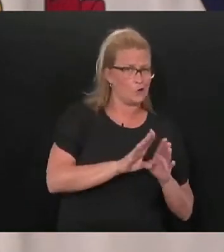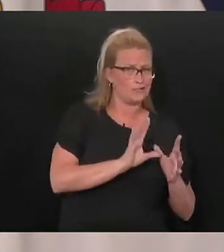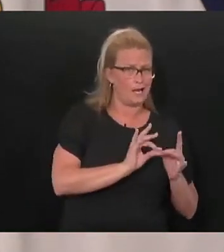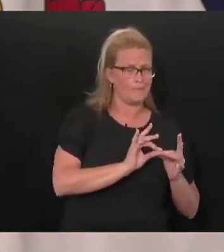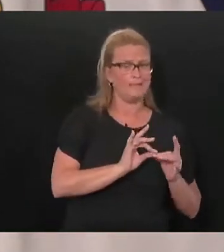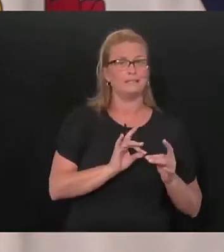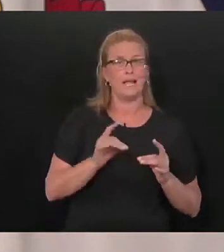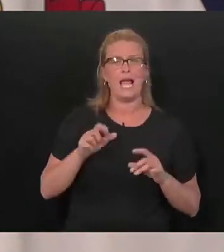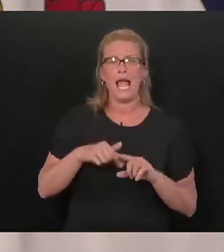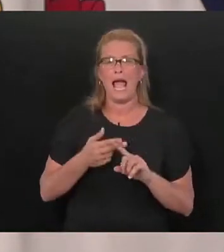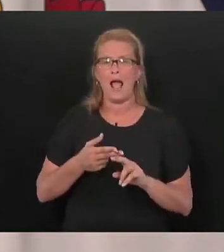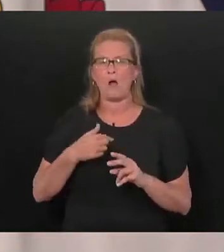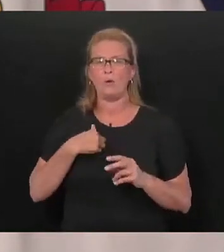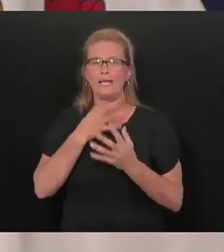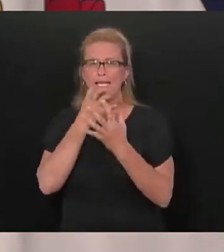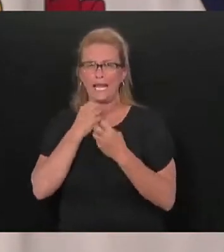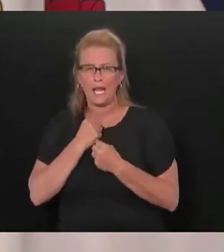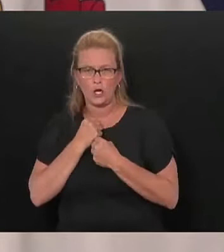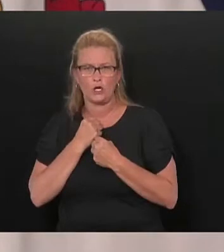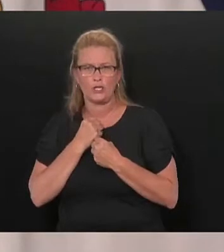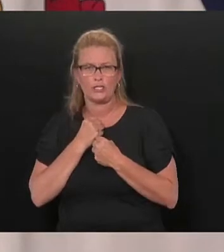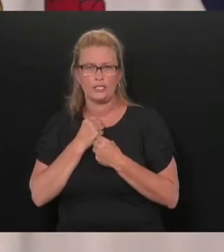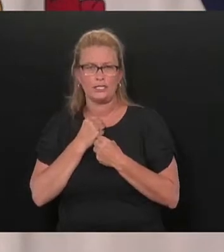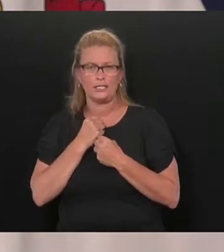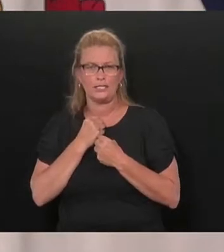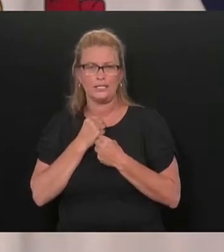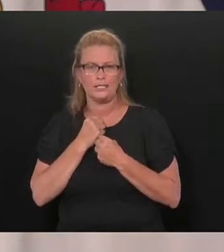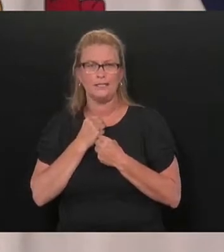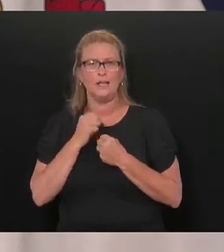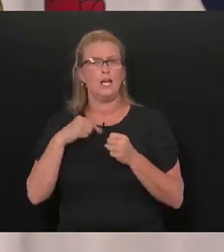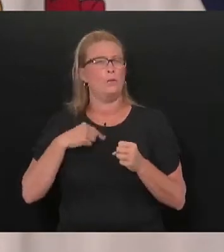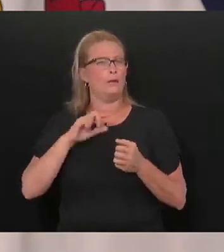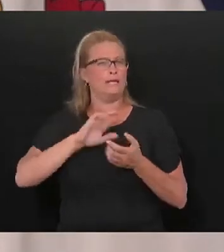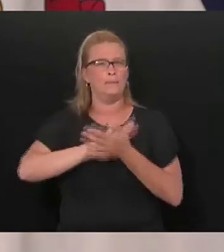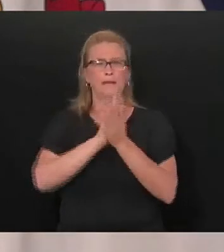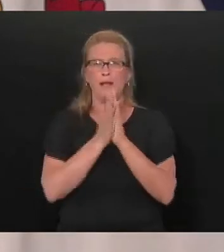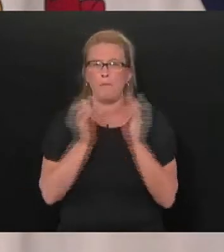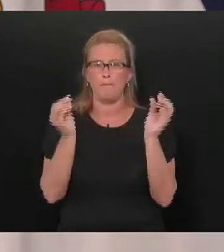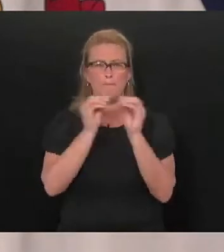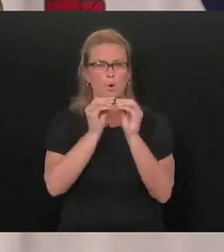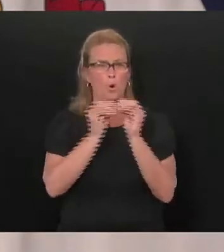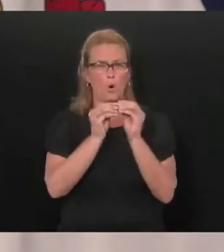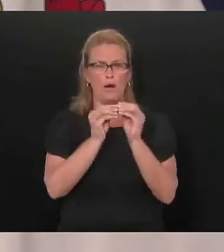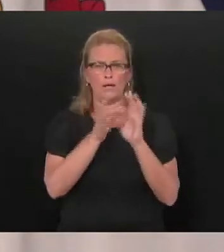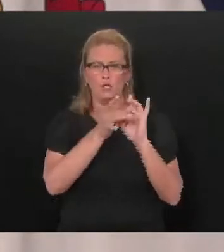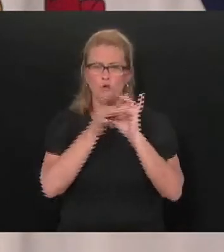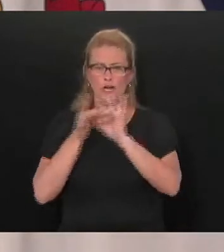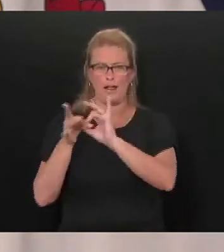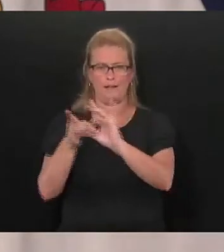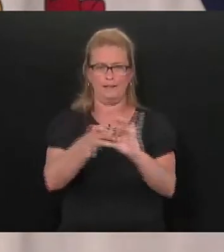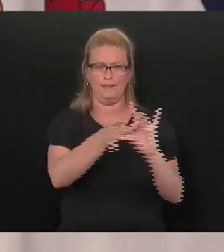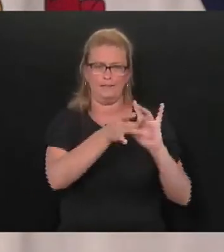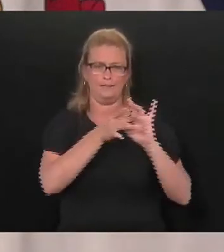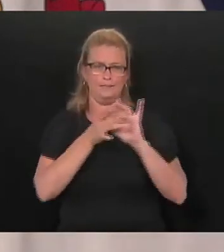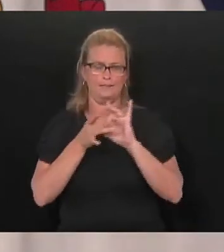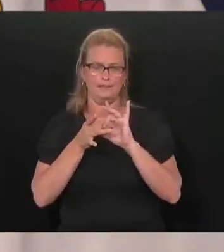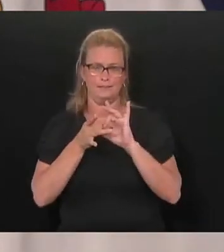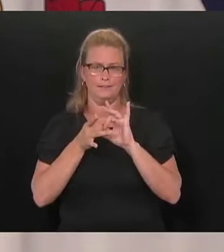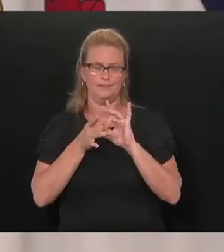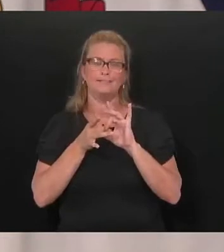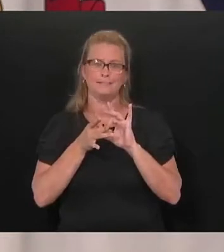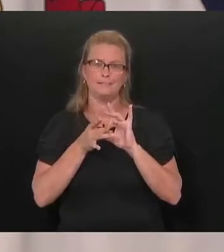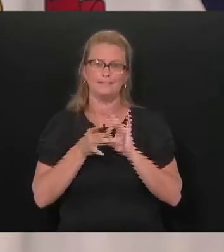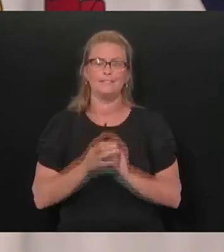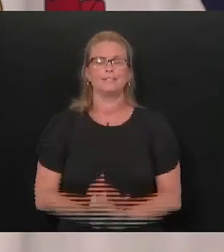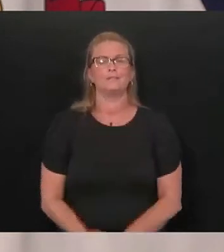care and how we are absolutely have to get more united together. I want to talk to you